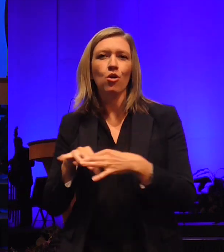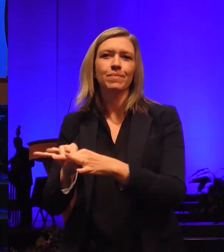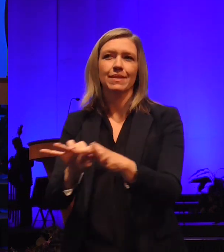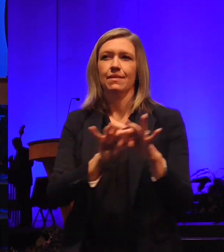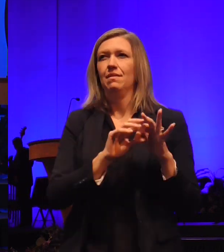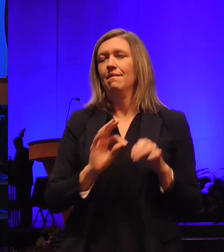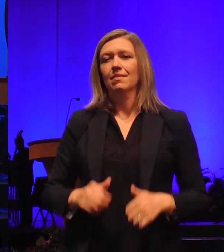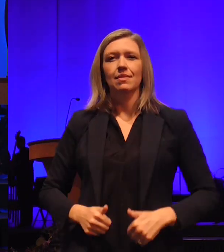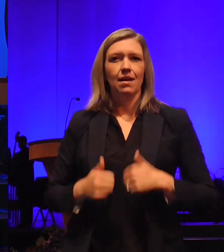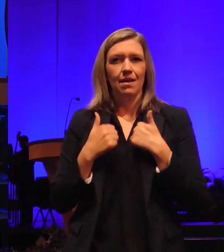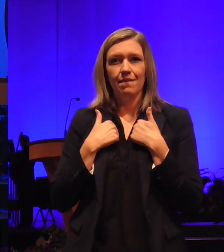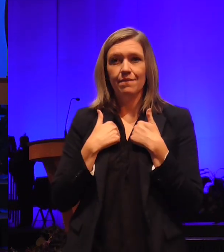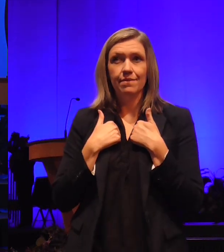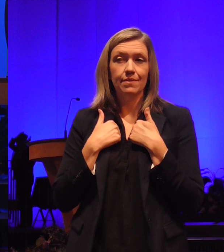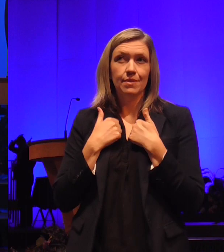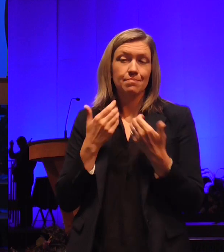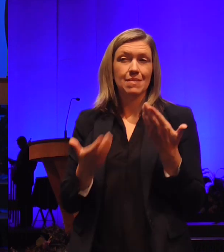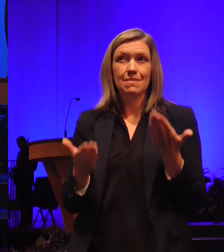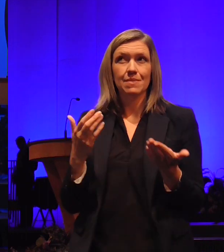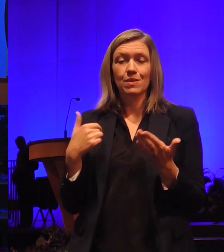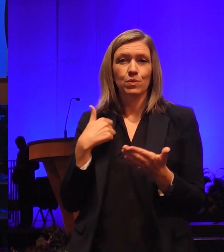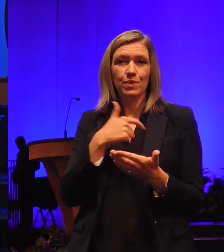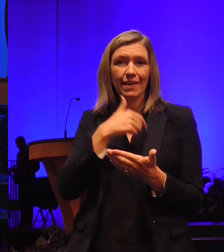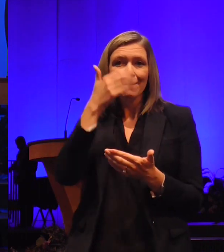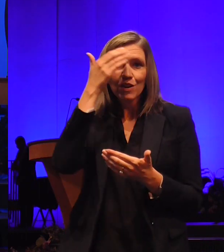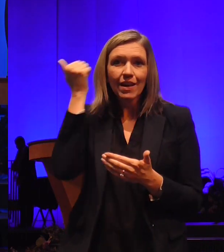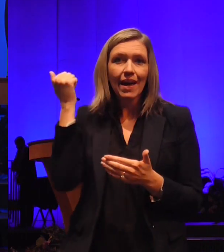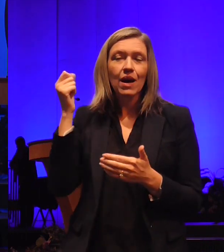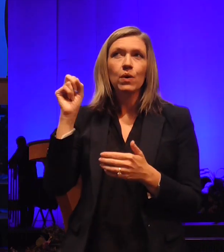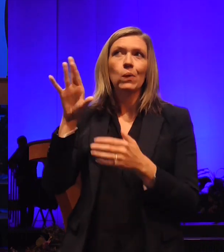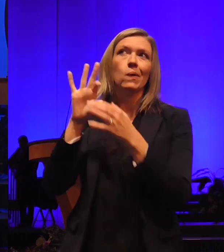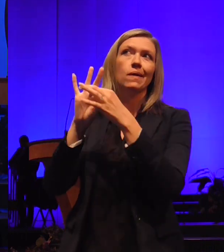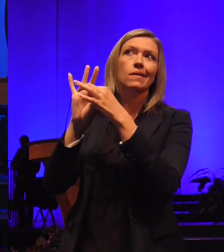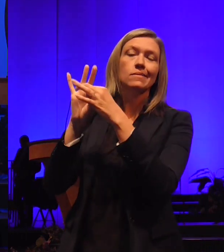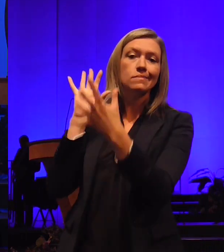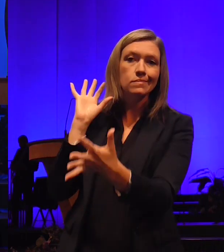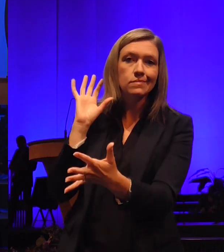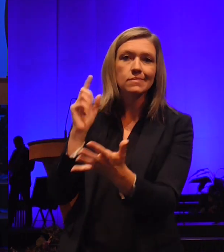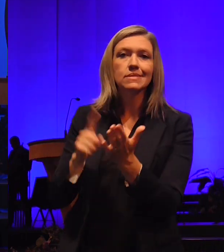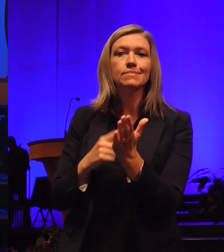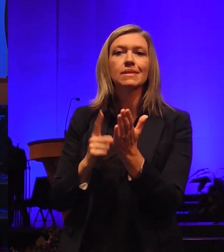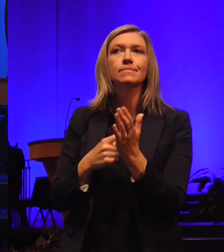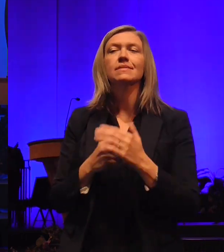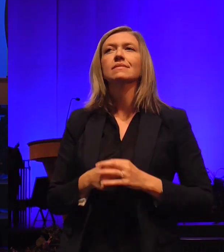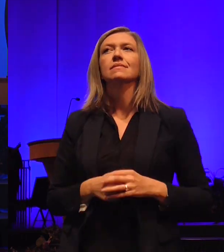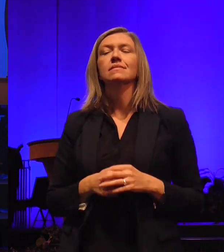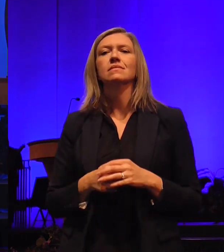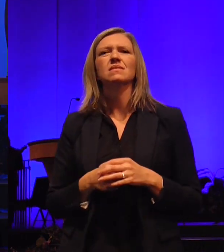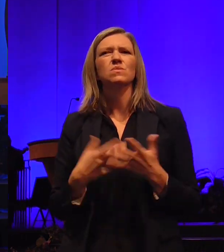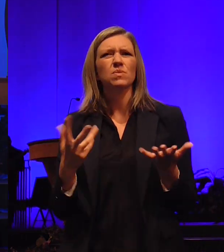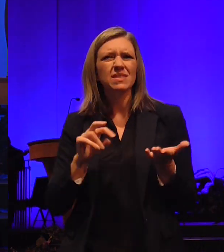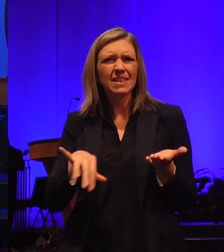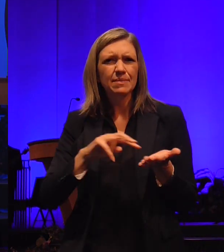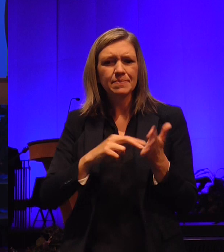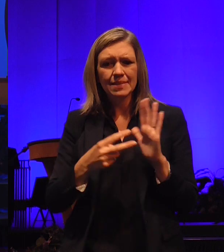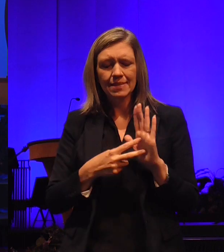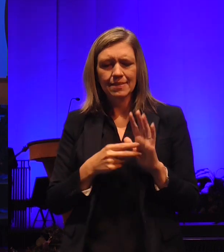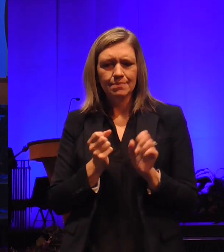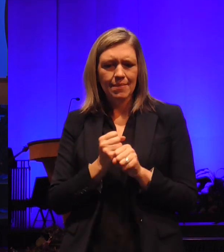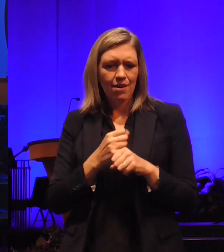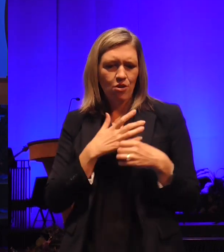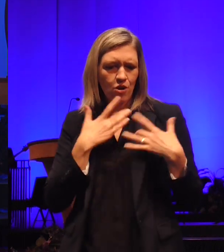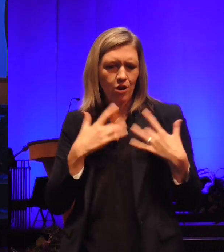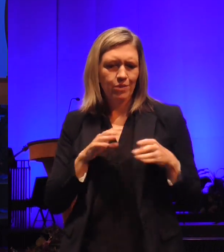in a way that perhaps we can forget or disassociate from? What does it mean to make our hearts